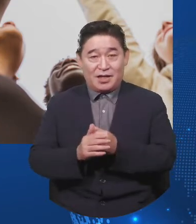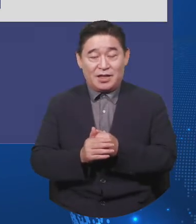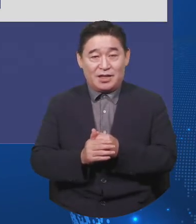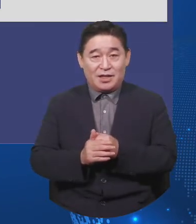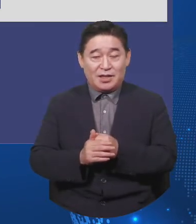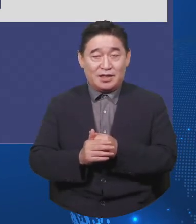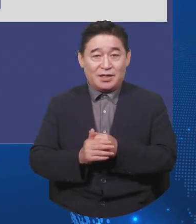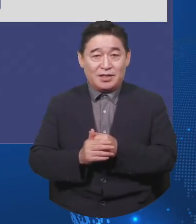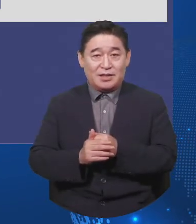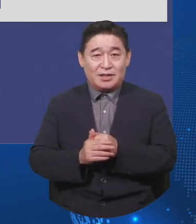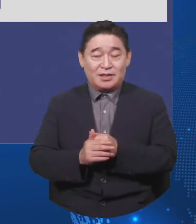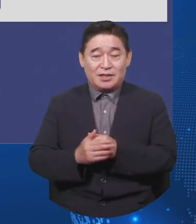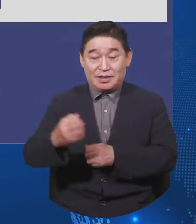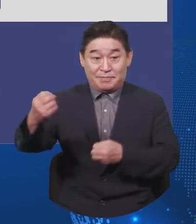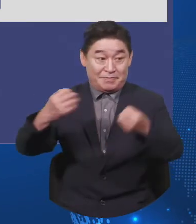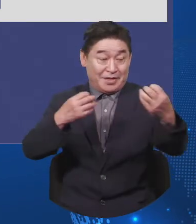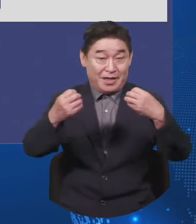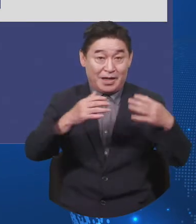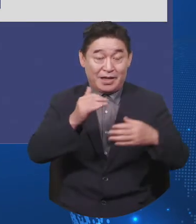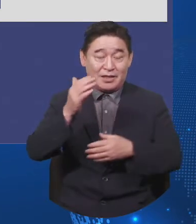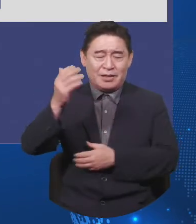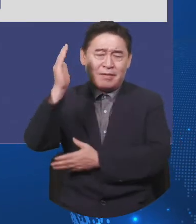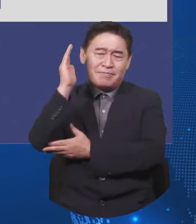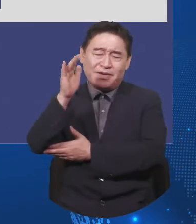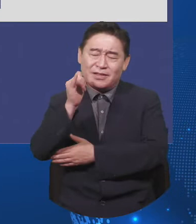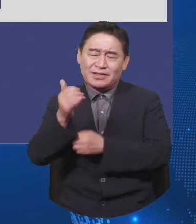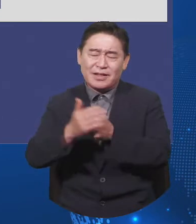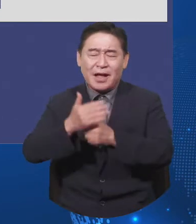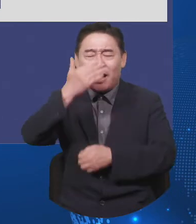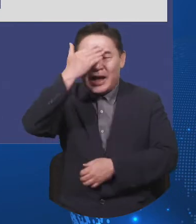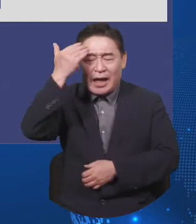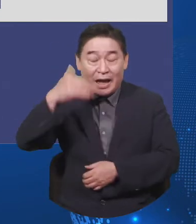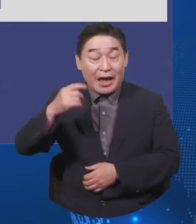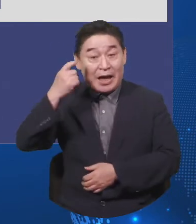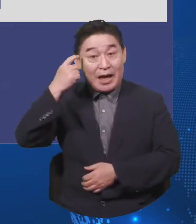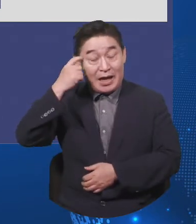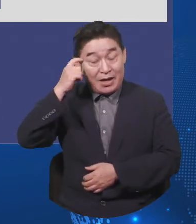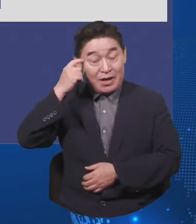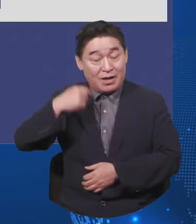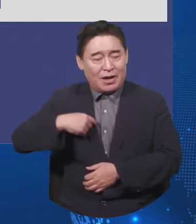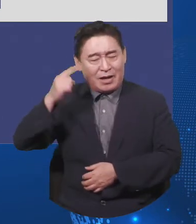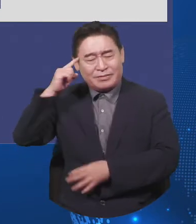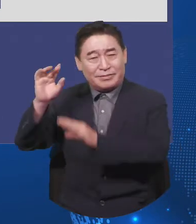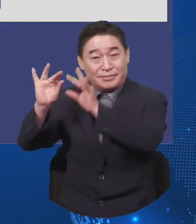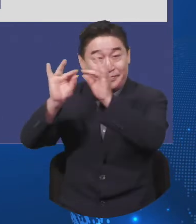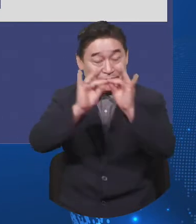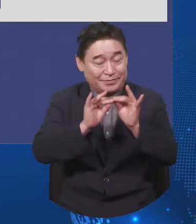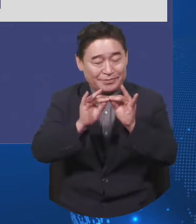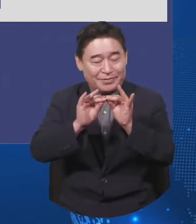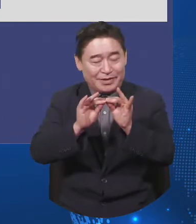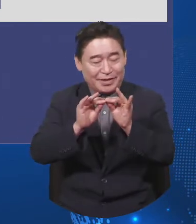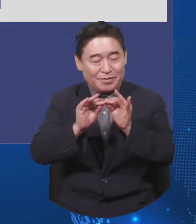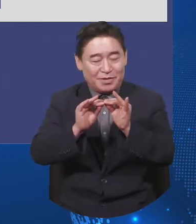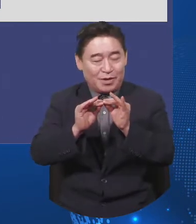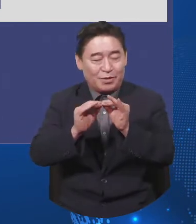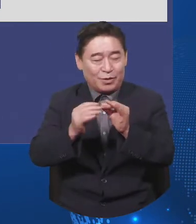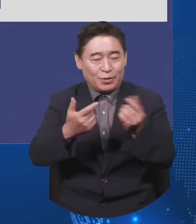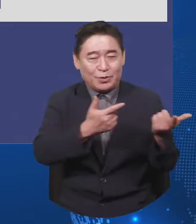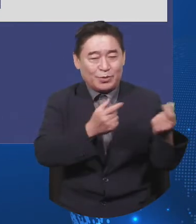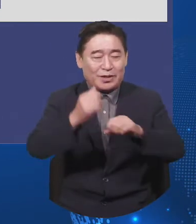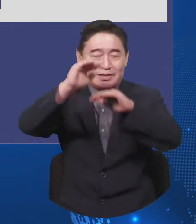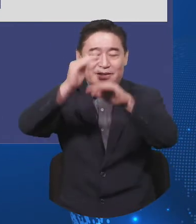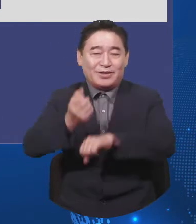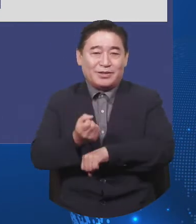message. And as has been discussed, the economic center